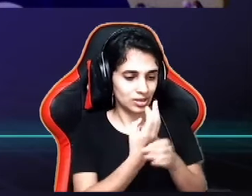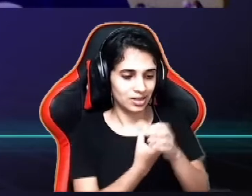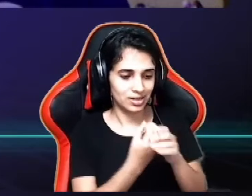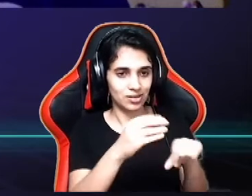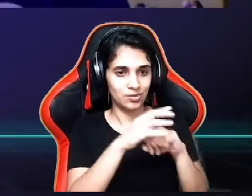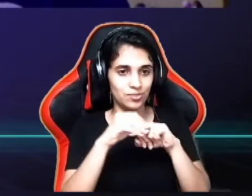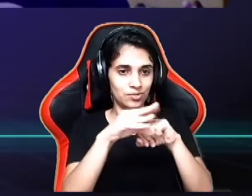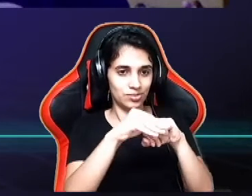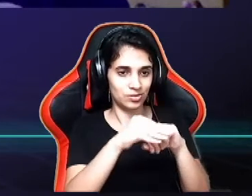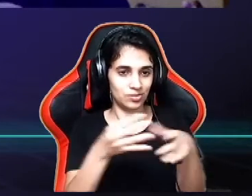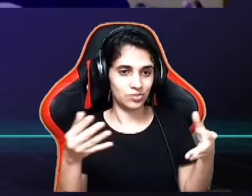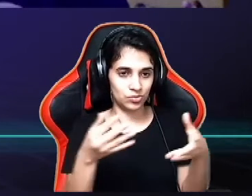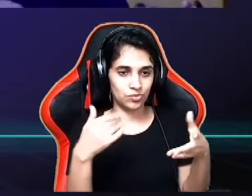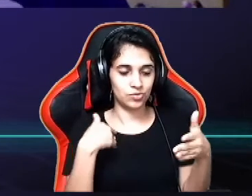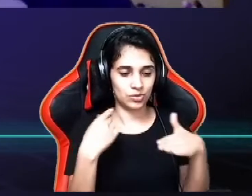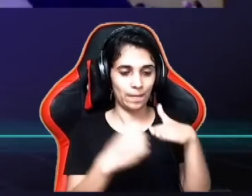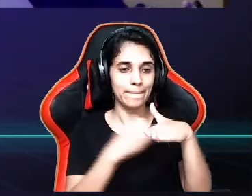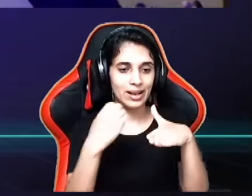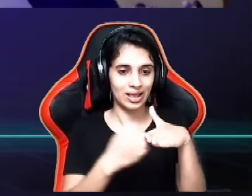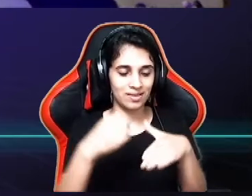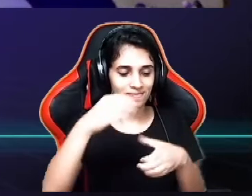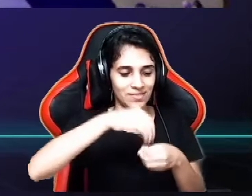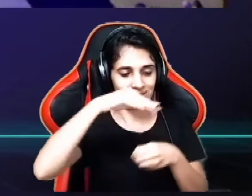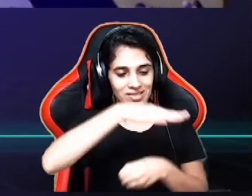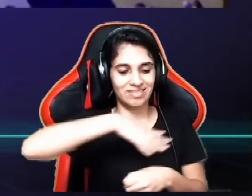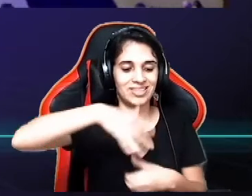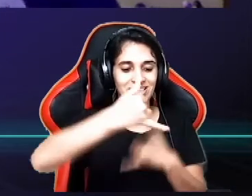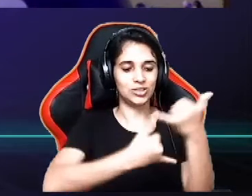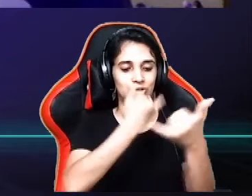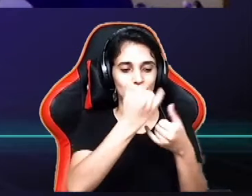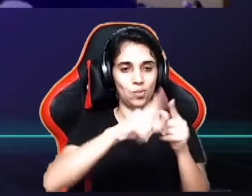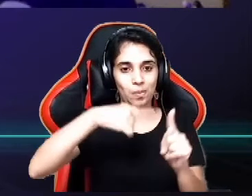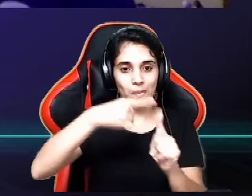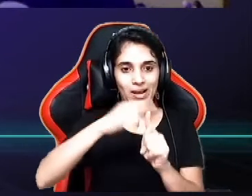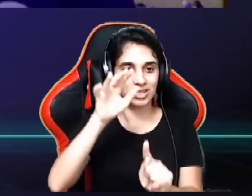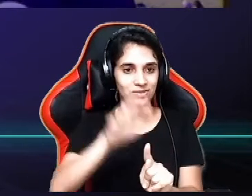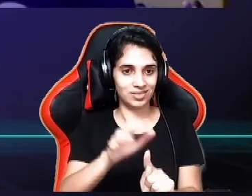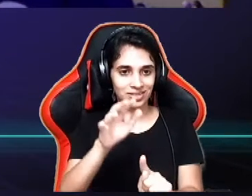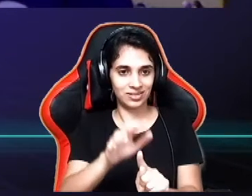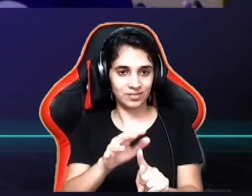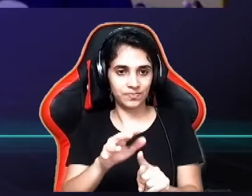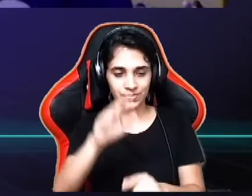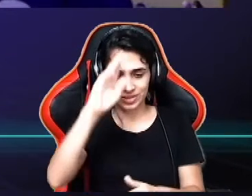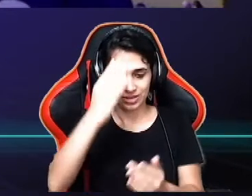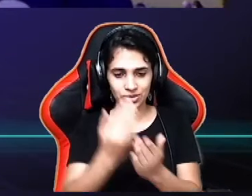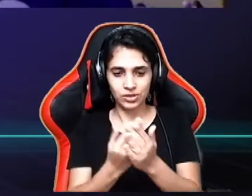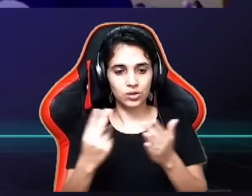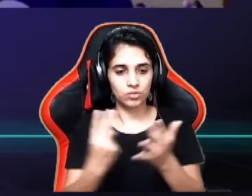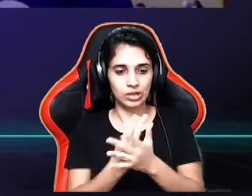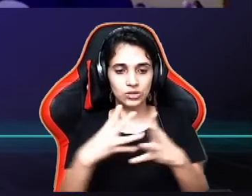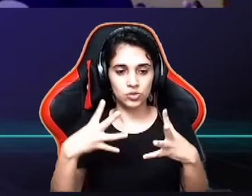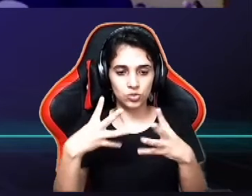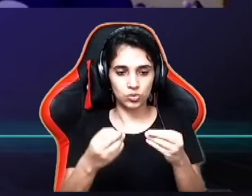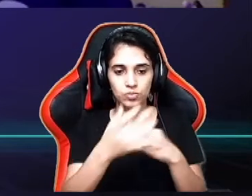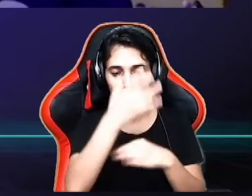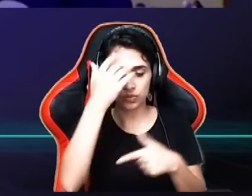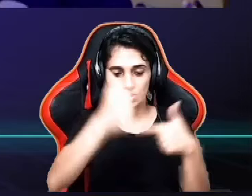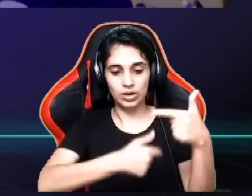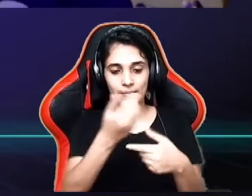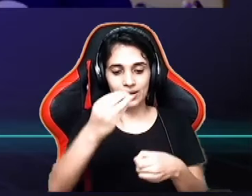today, work on that today and being an entrepreneur, businessman. And this happens with all loud